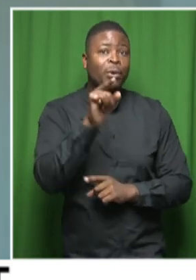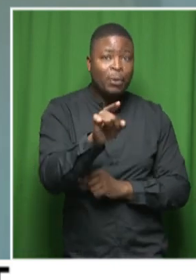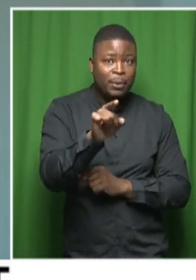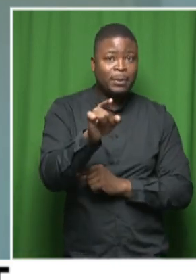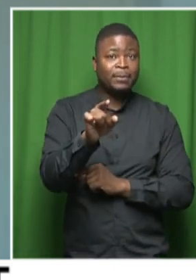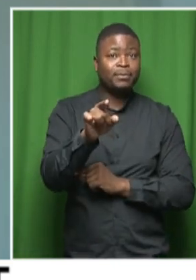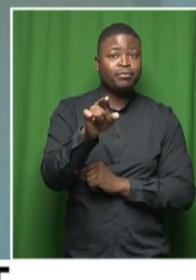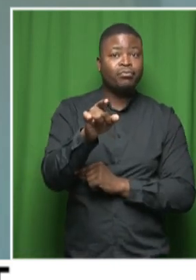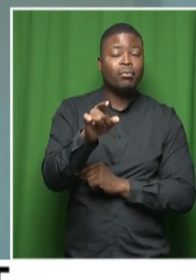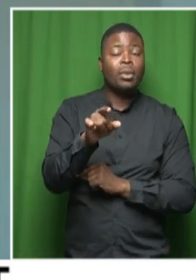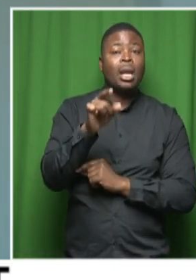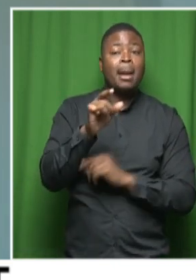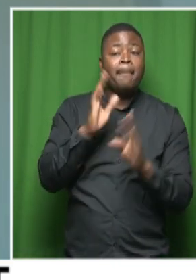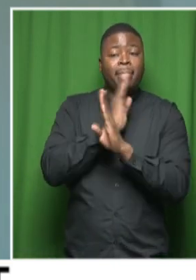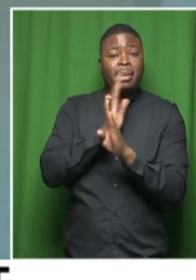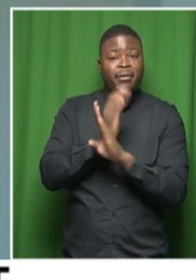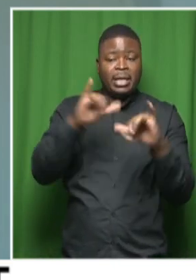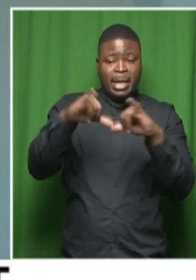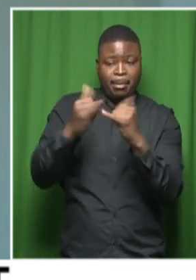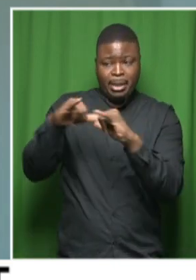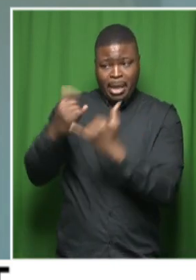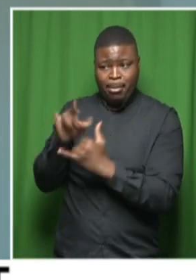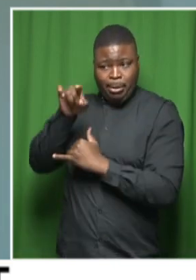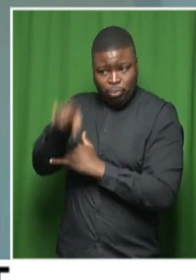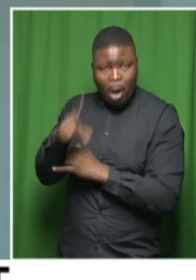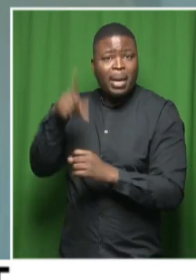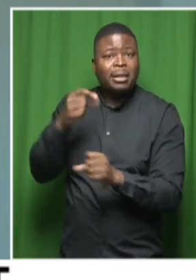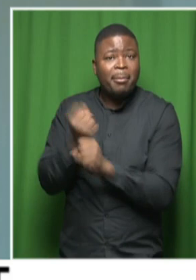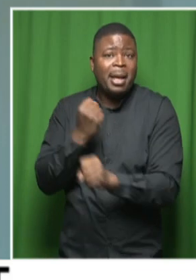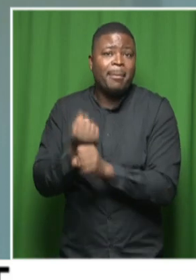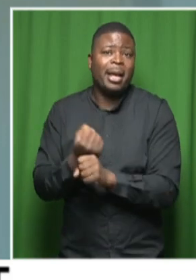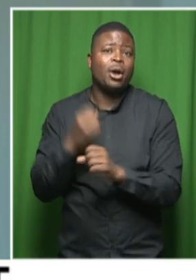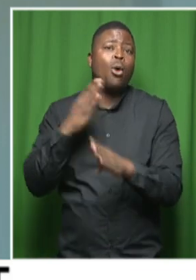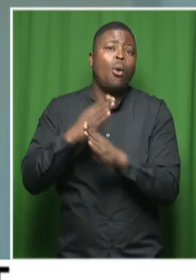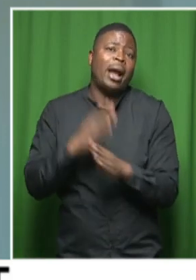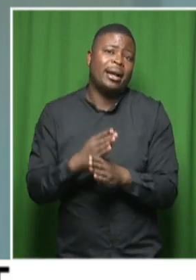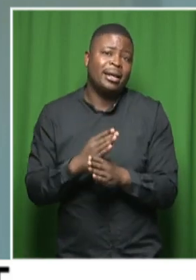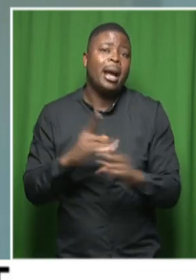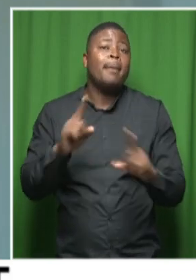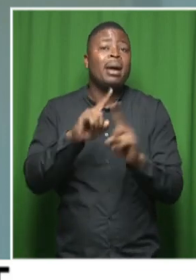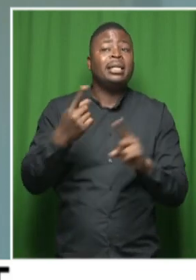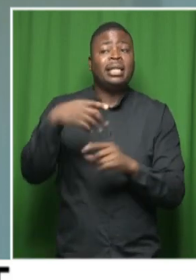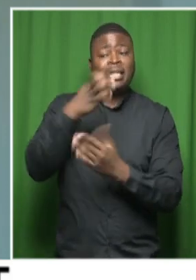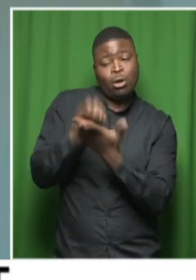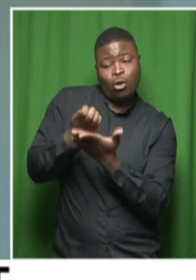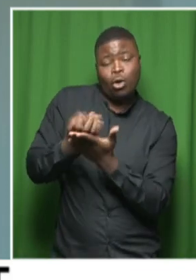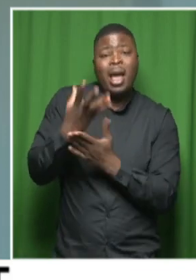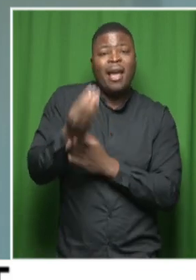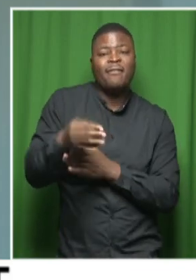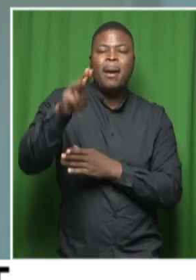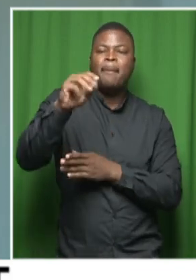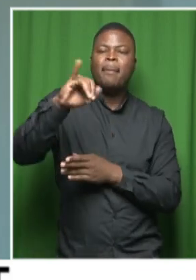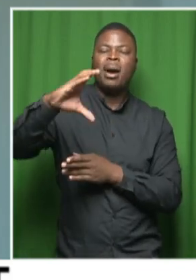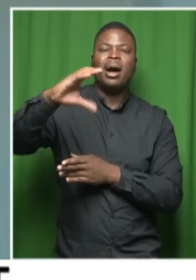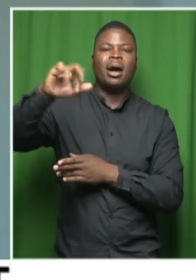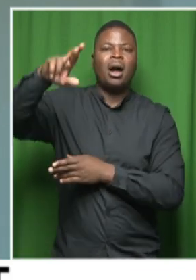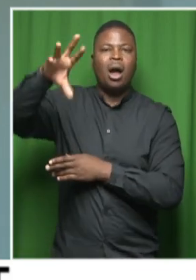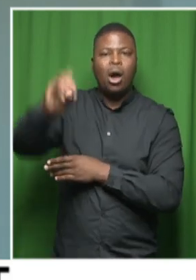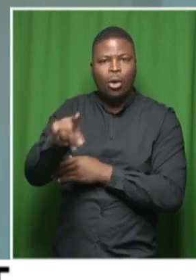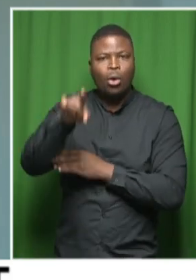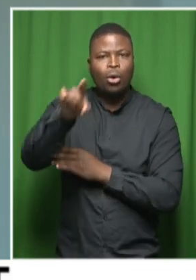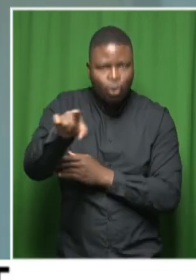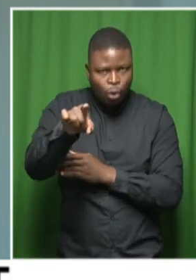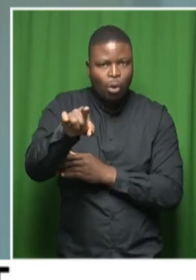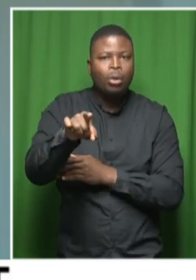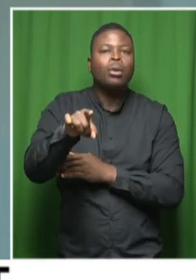increase to create jobs. Now, in economics, there's something that we call macroeconomic space, particularly